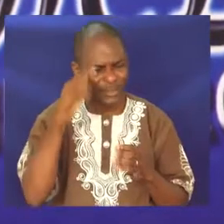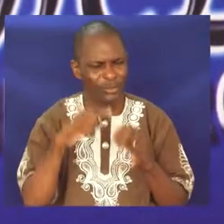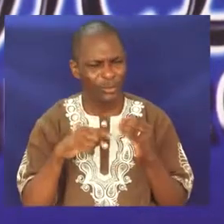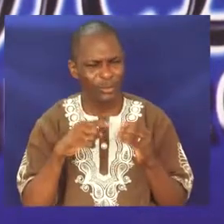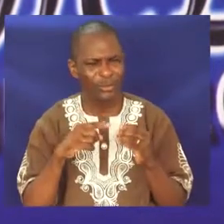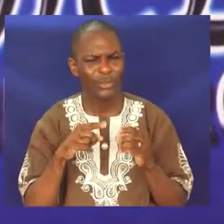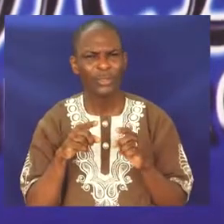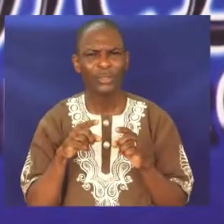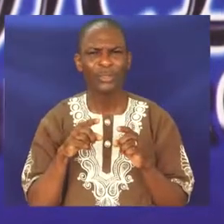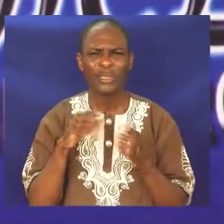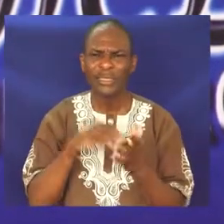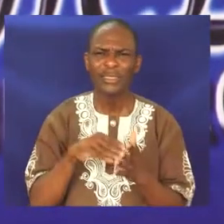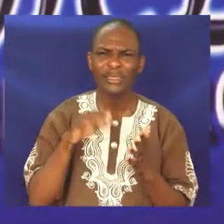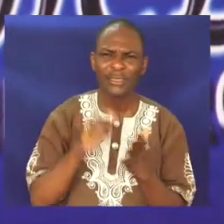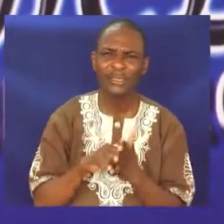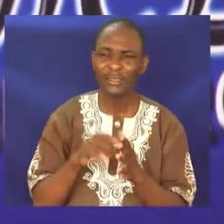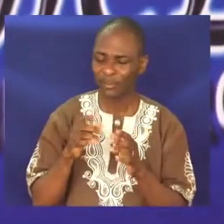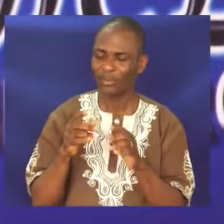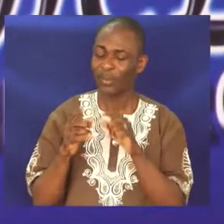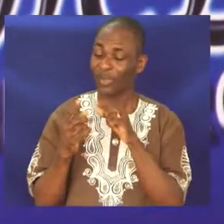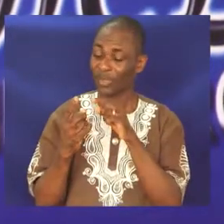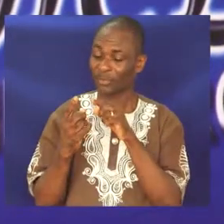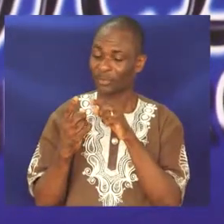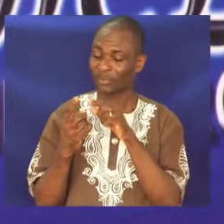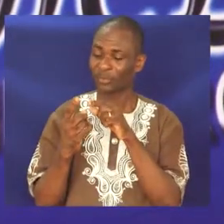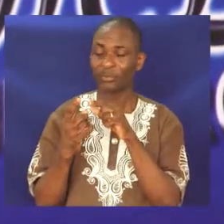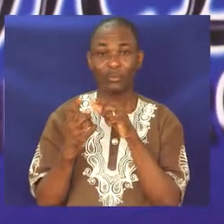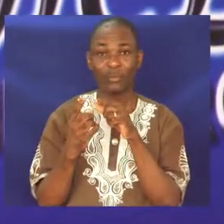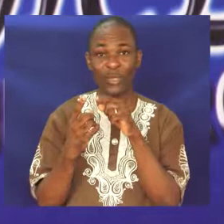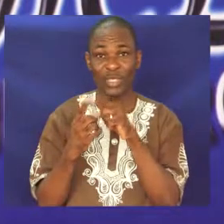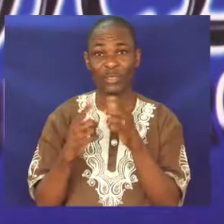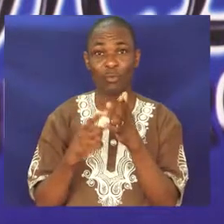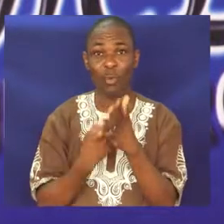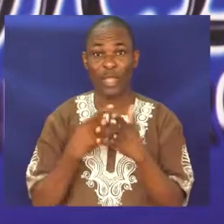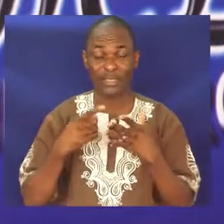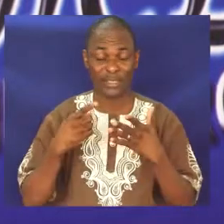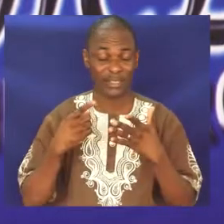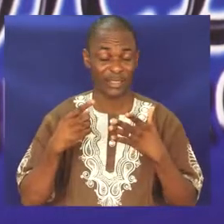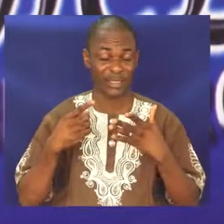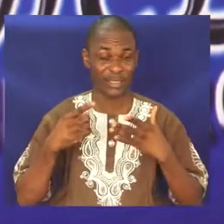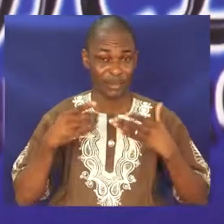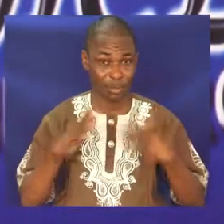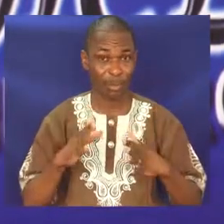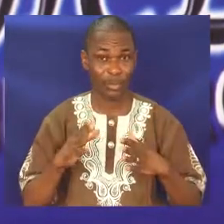ku peyi a nkunimdie amen sa wo dwene ho se ebeye ne ya de a ene na na akufu ado nso so a wo ko ba